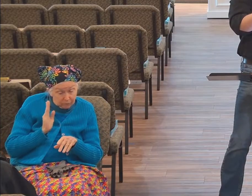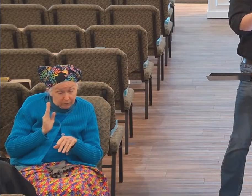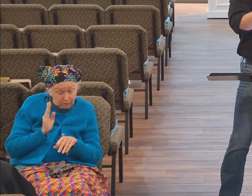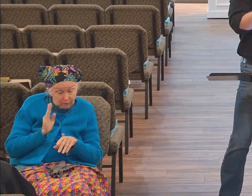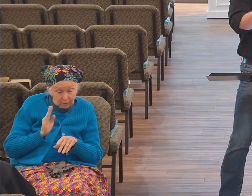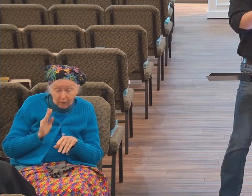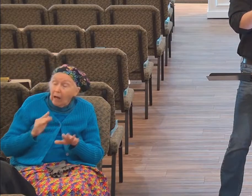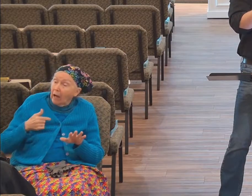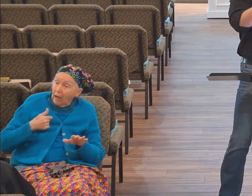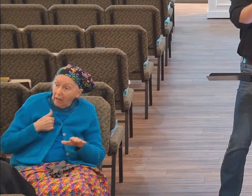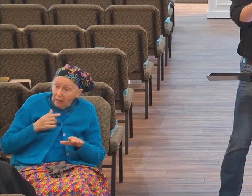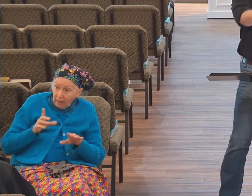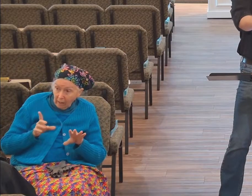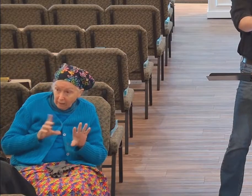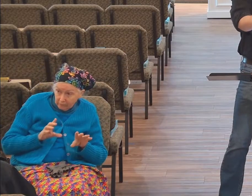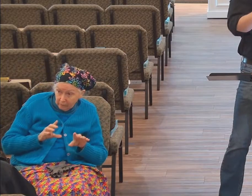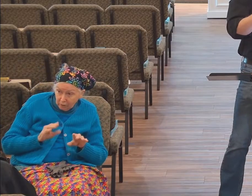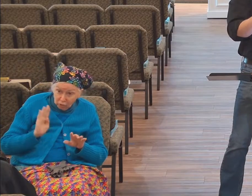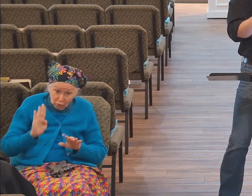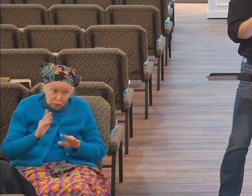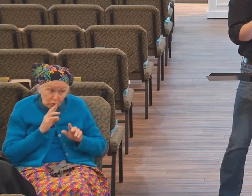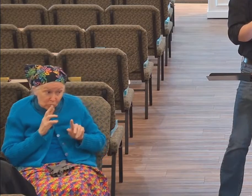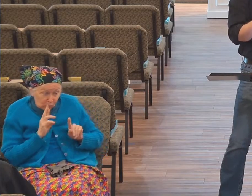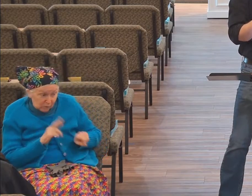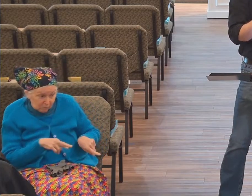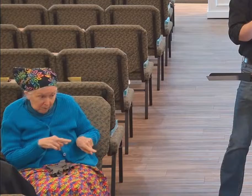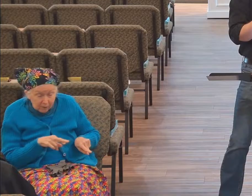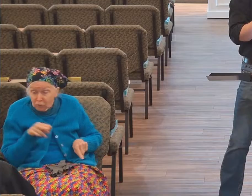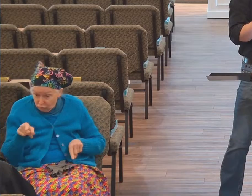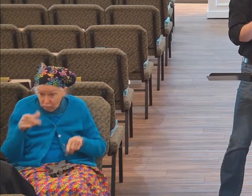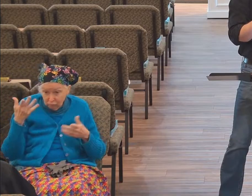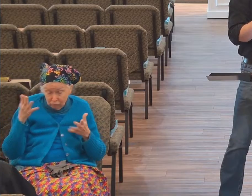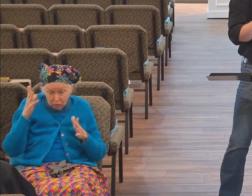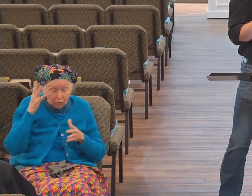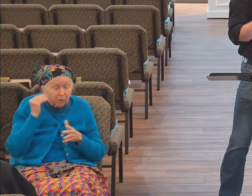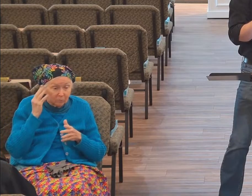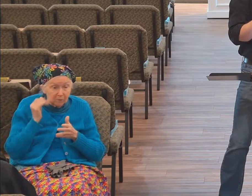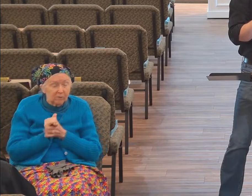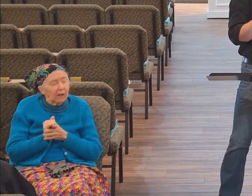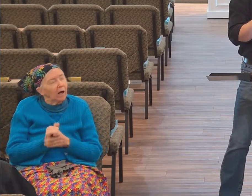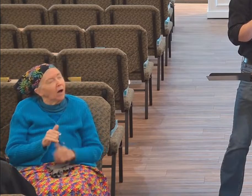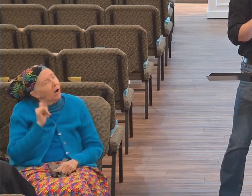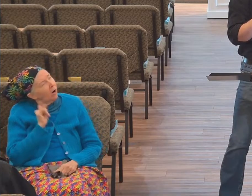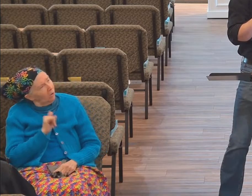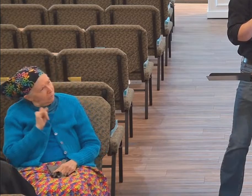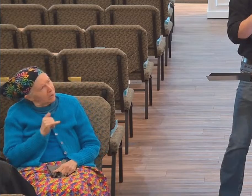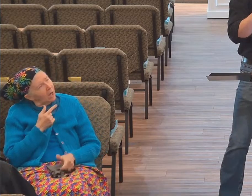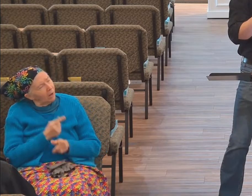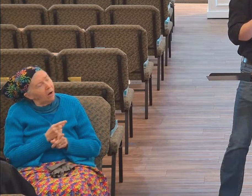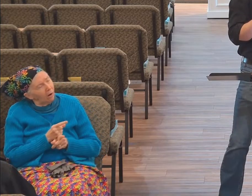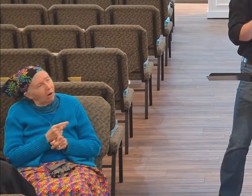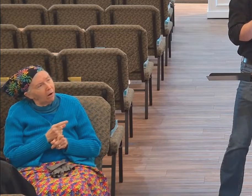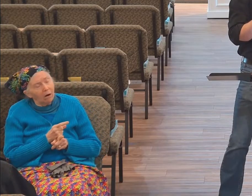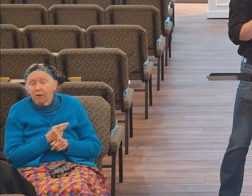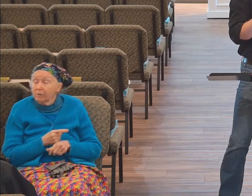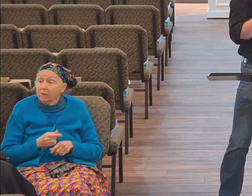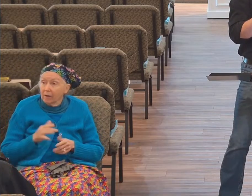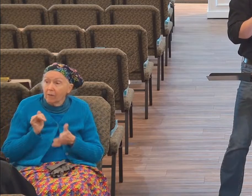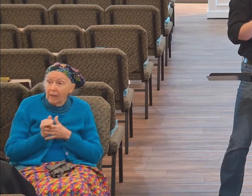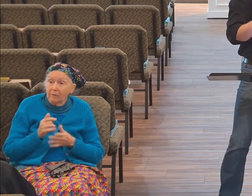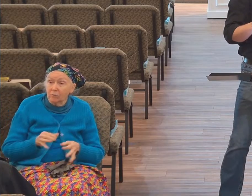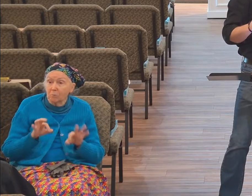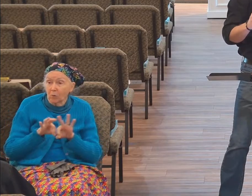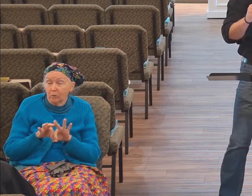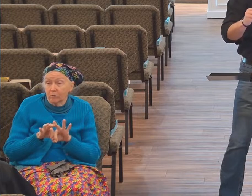response. This is what you experienced. Oh yeah, you're right. That's important, okay? Because it